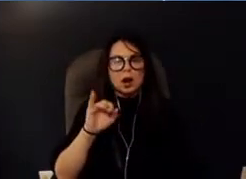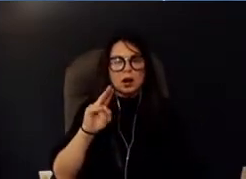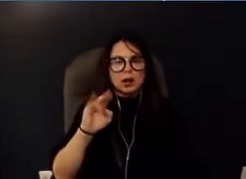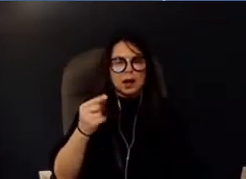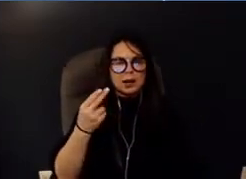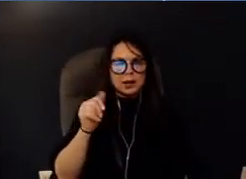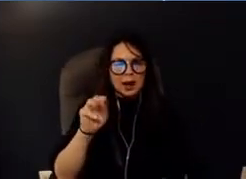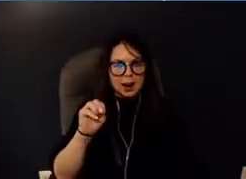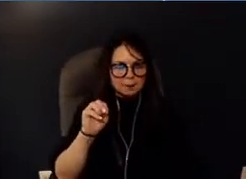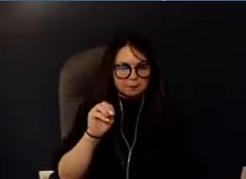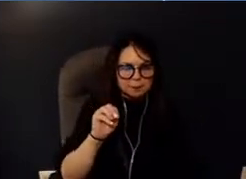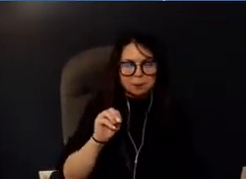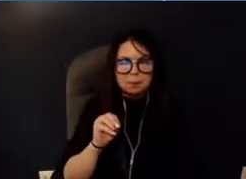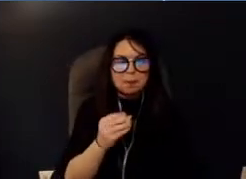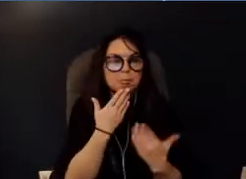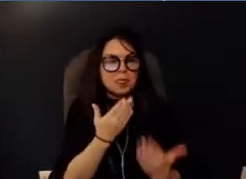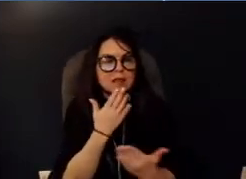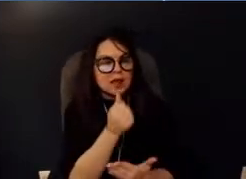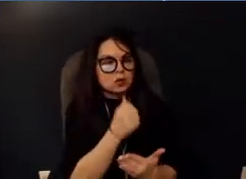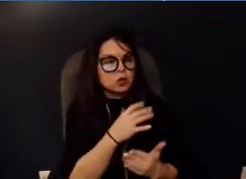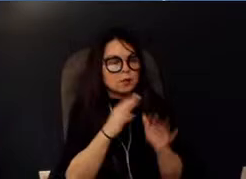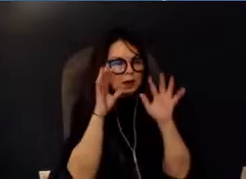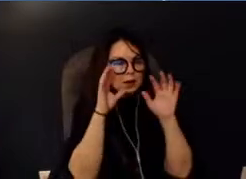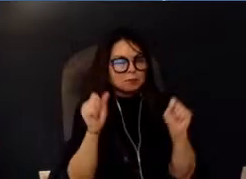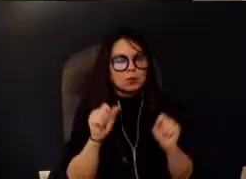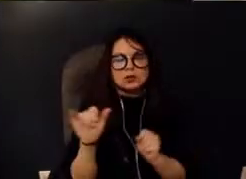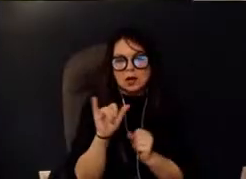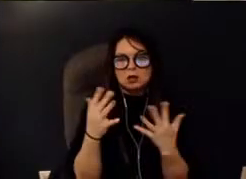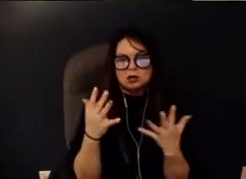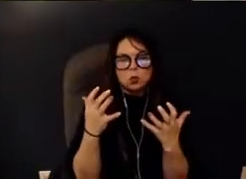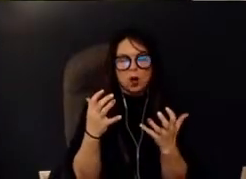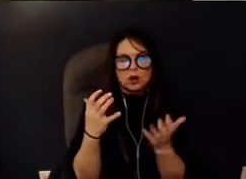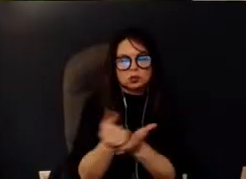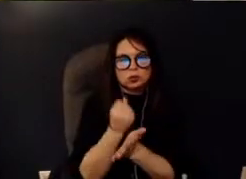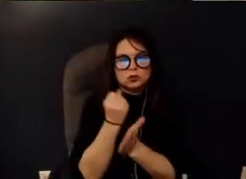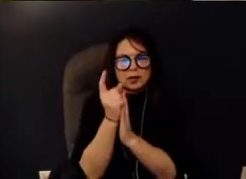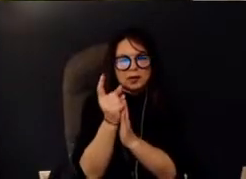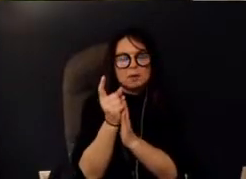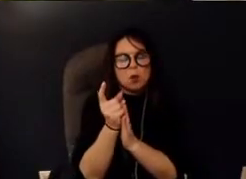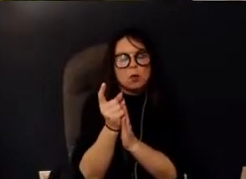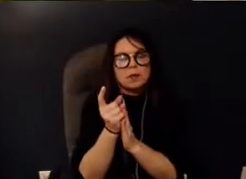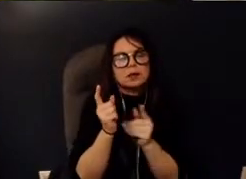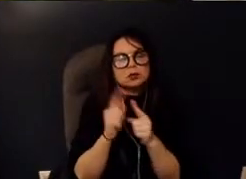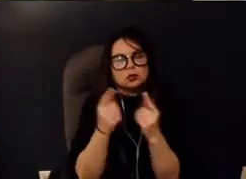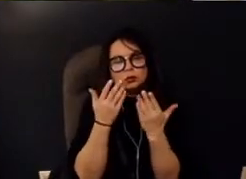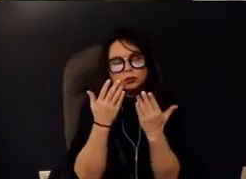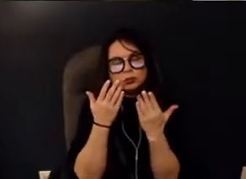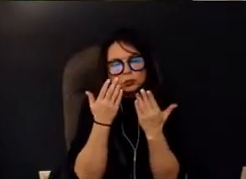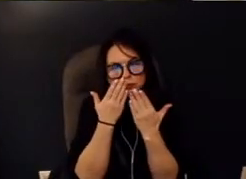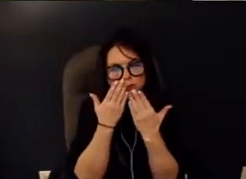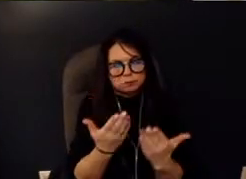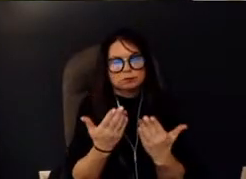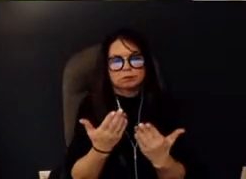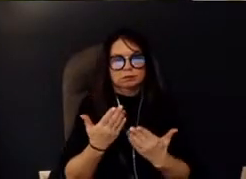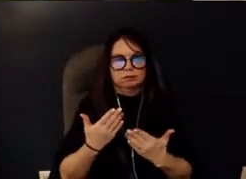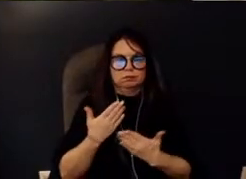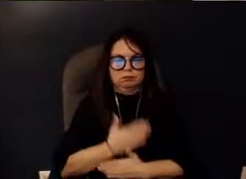Thank you, Madam President. I do want to just take a moment to give a shout out and gratitude to our